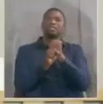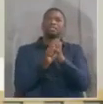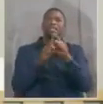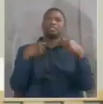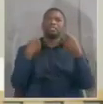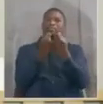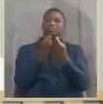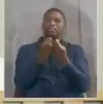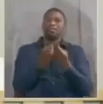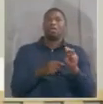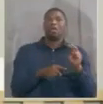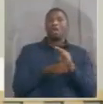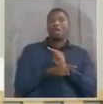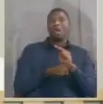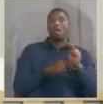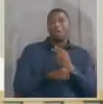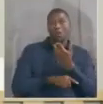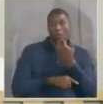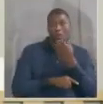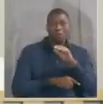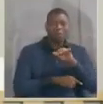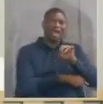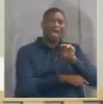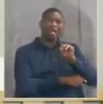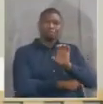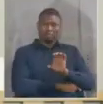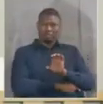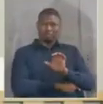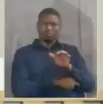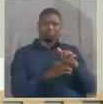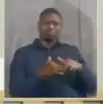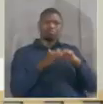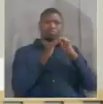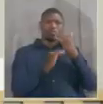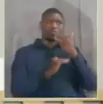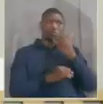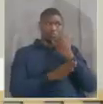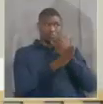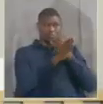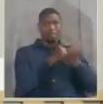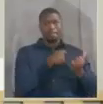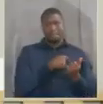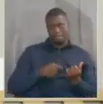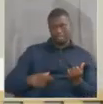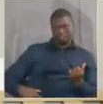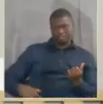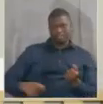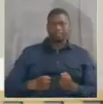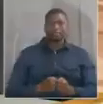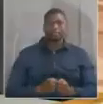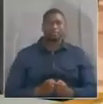overseen by the IMC that was established by the president. The question,